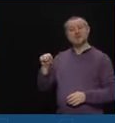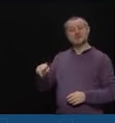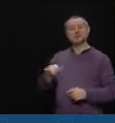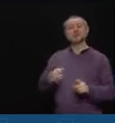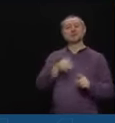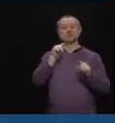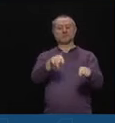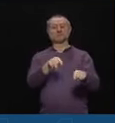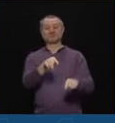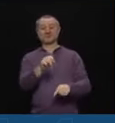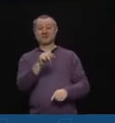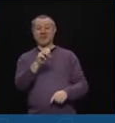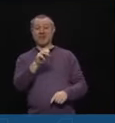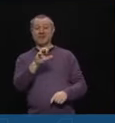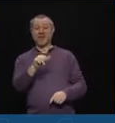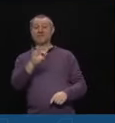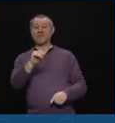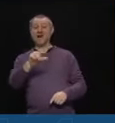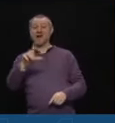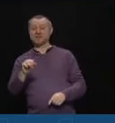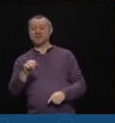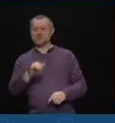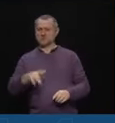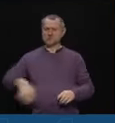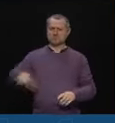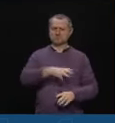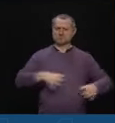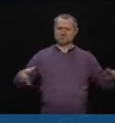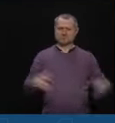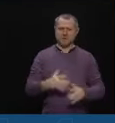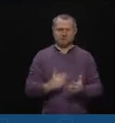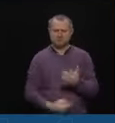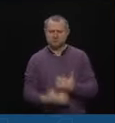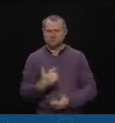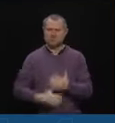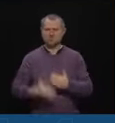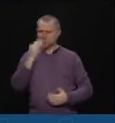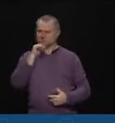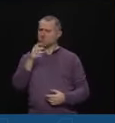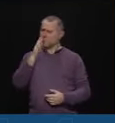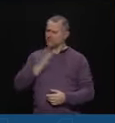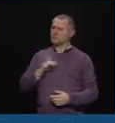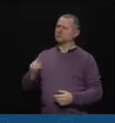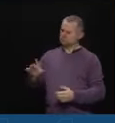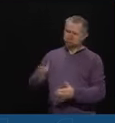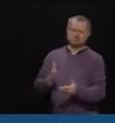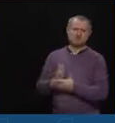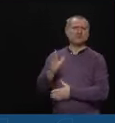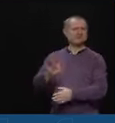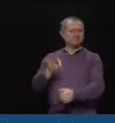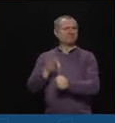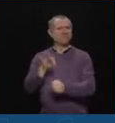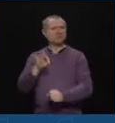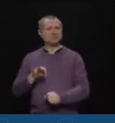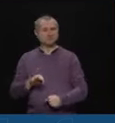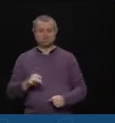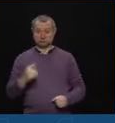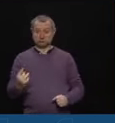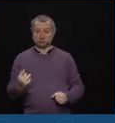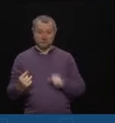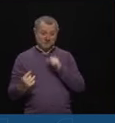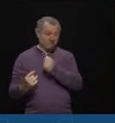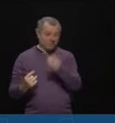to vote, this first gathering. And he was one of the few men, certainly the only African-American in the room. But he stood up with great